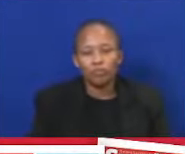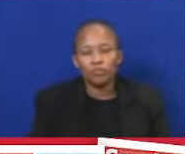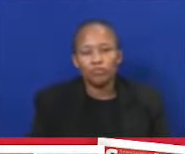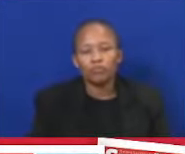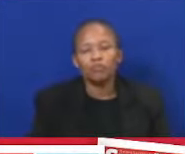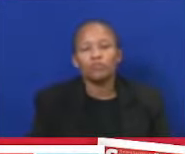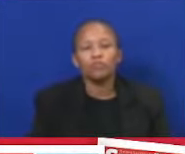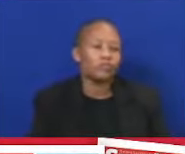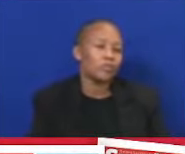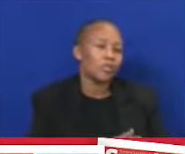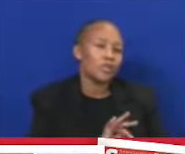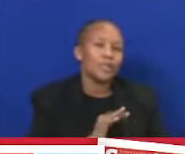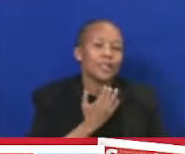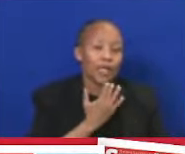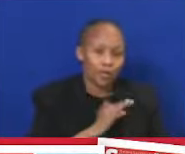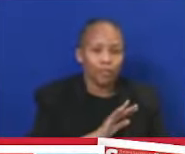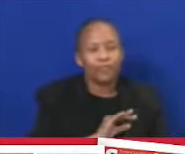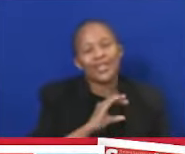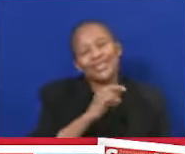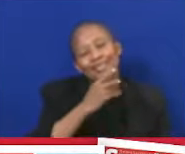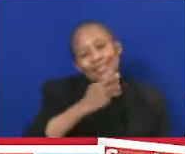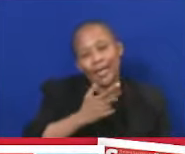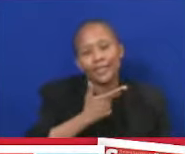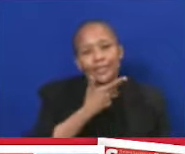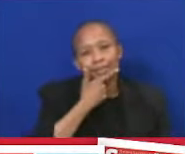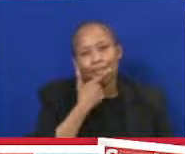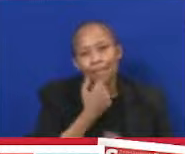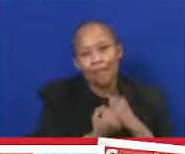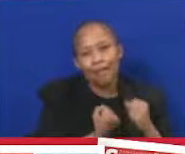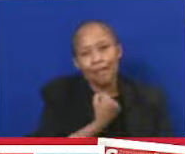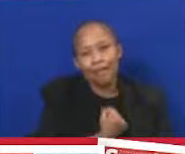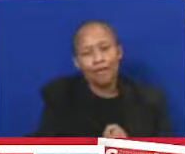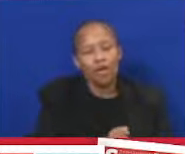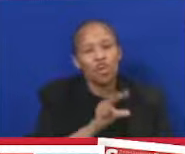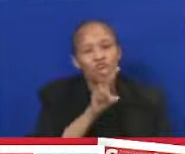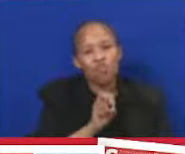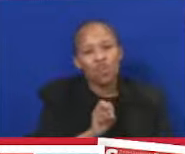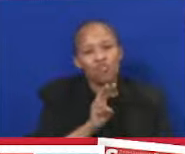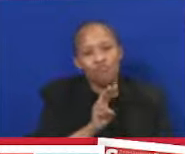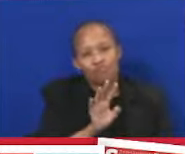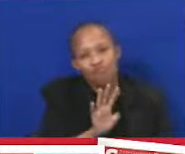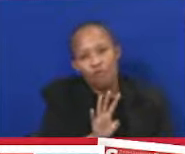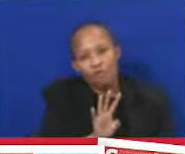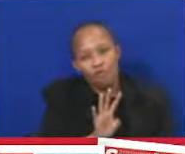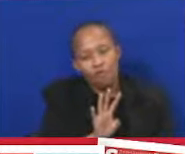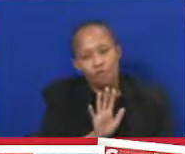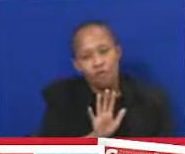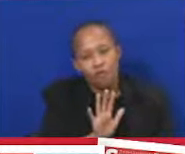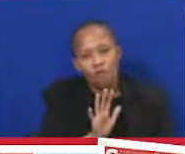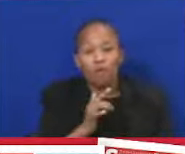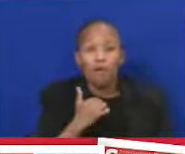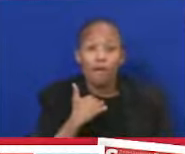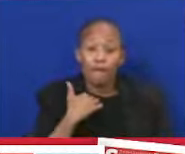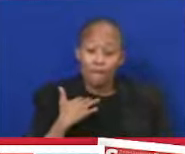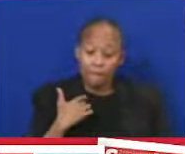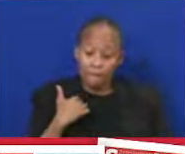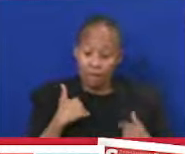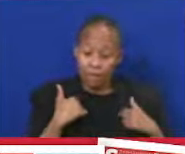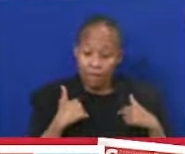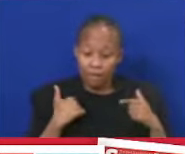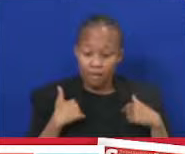2024, I upon my joining the GCI